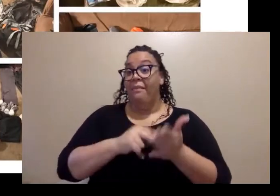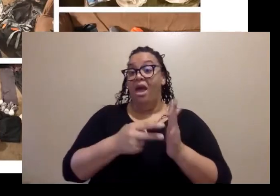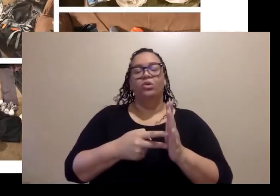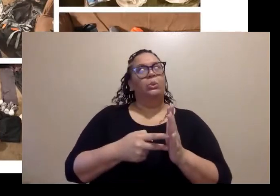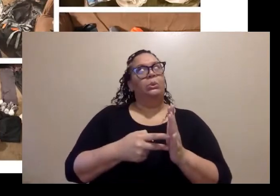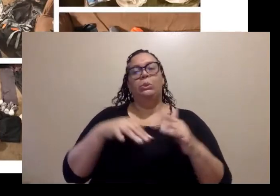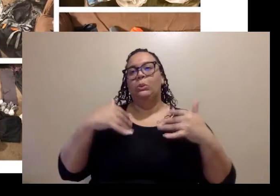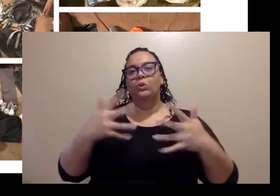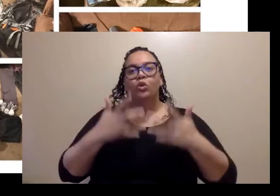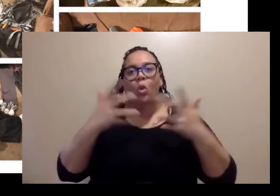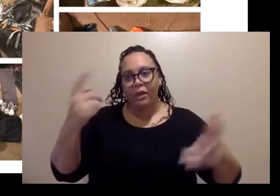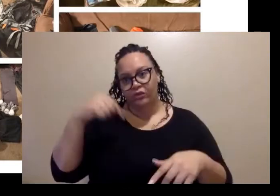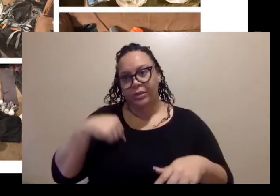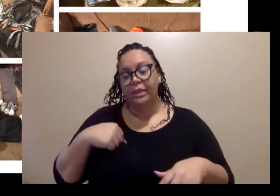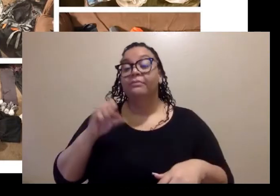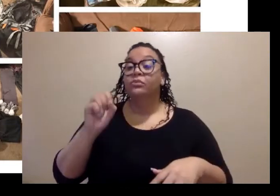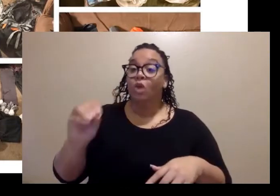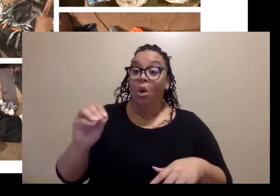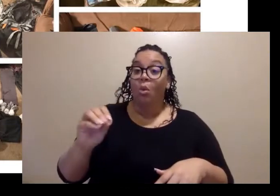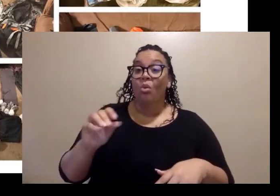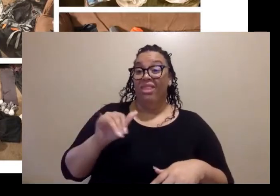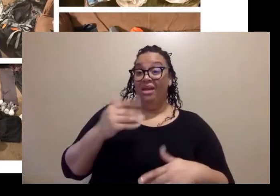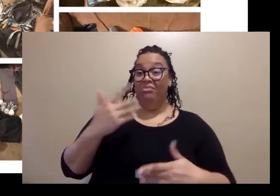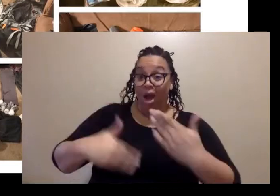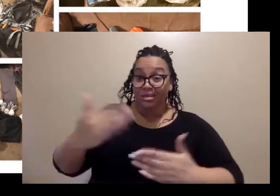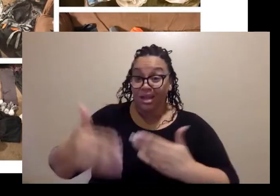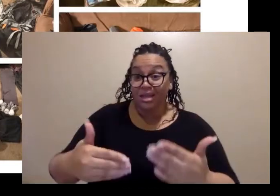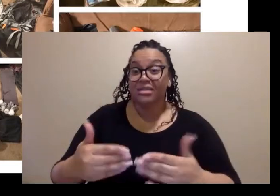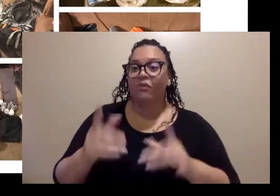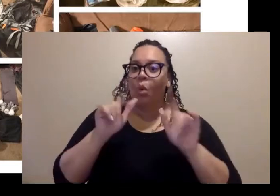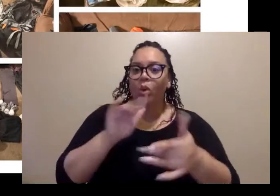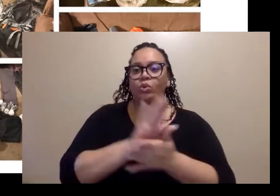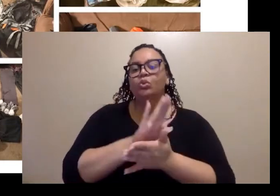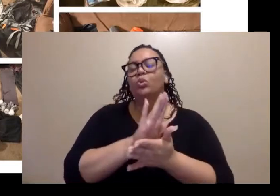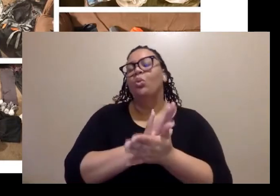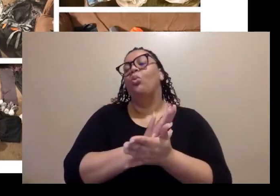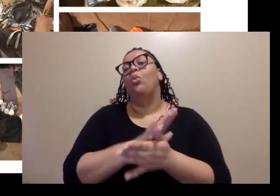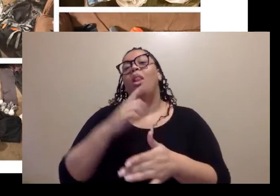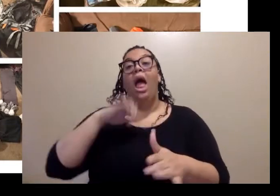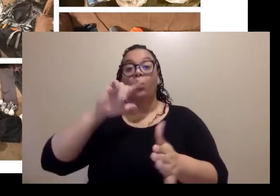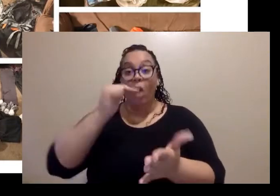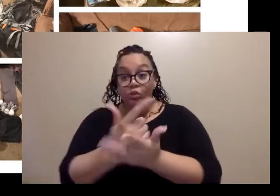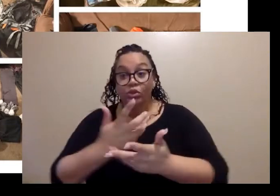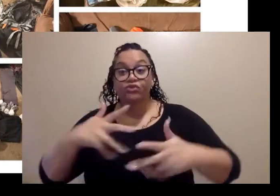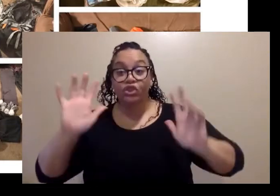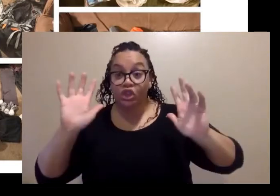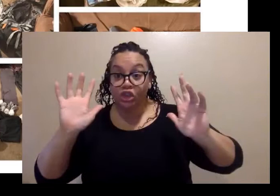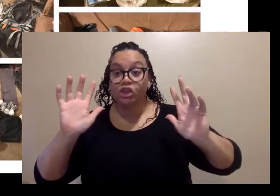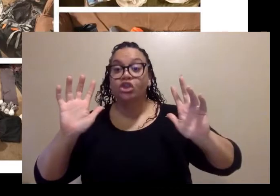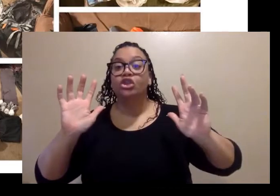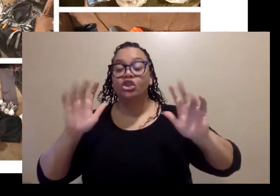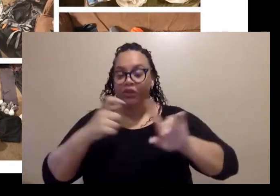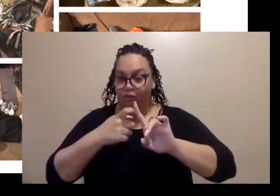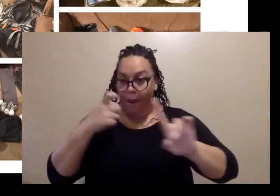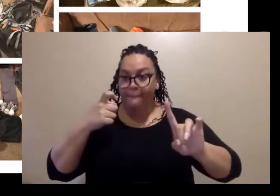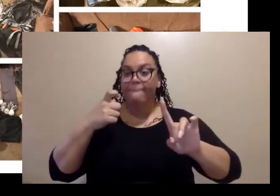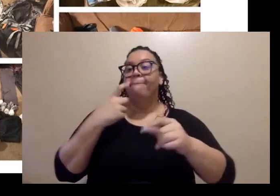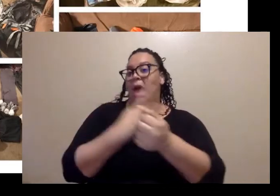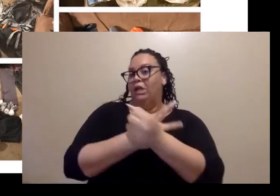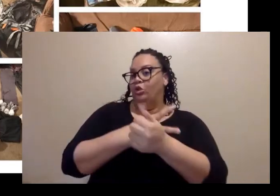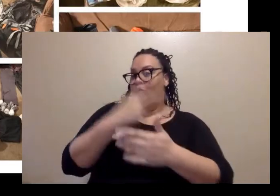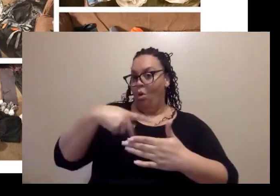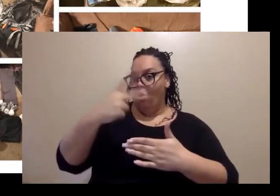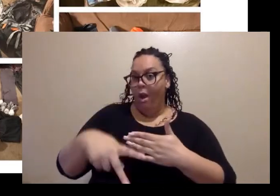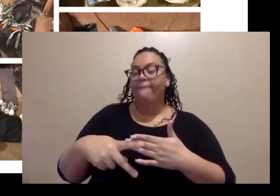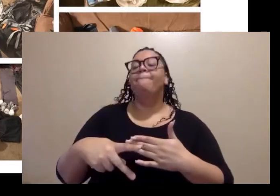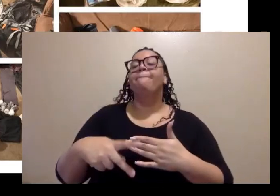And so in the process of going to school, I graduated from my master's program. And then